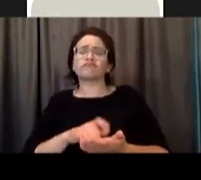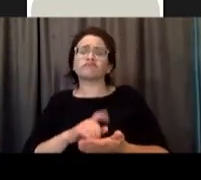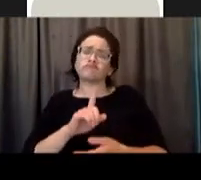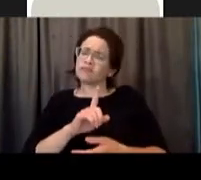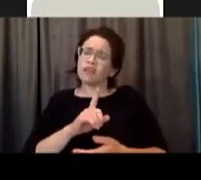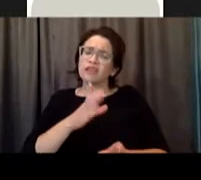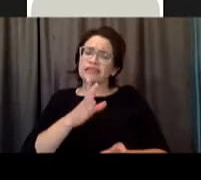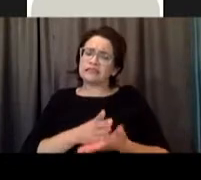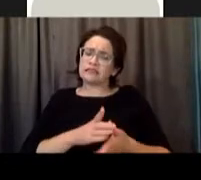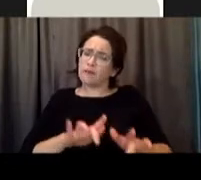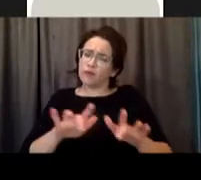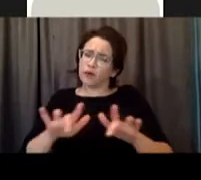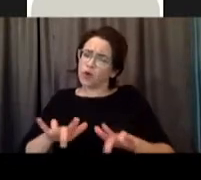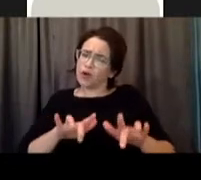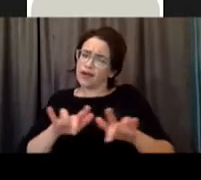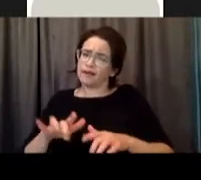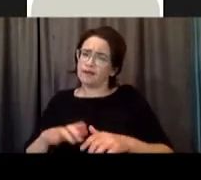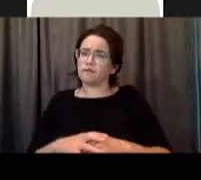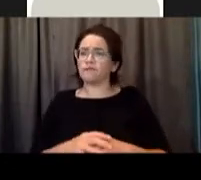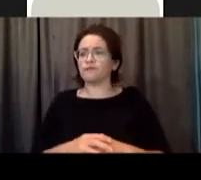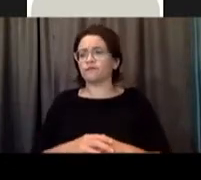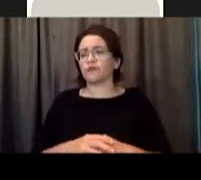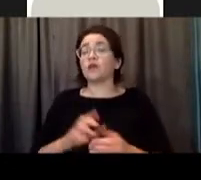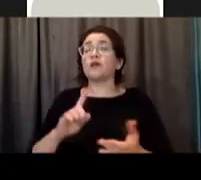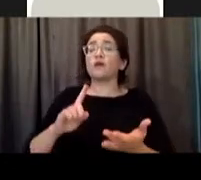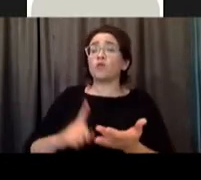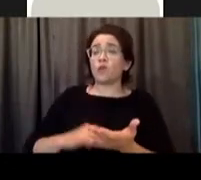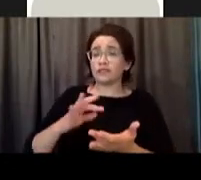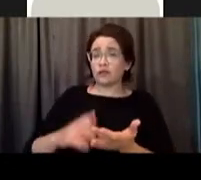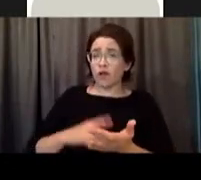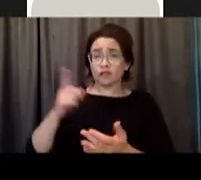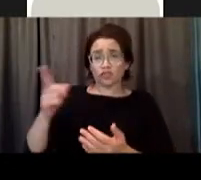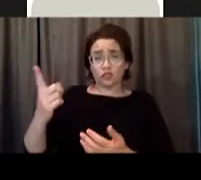And once in a while would ask me why I was so interested in Holodomor.